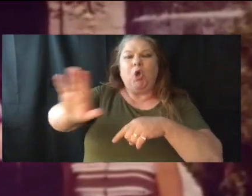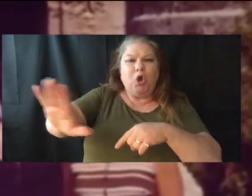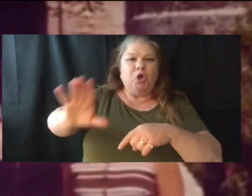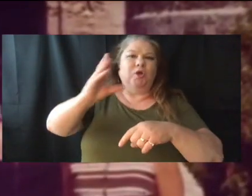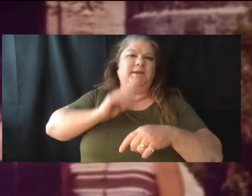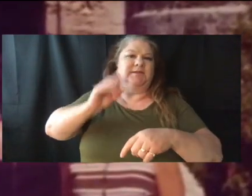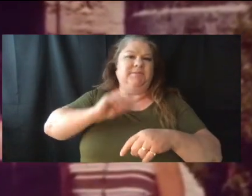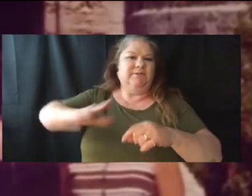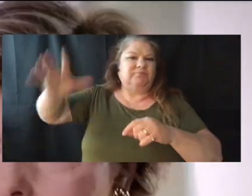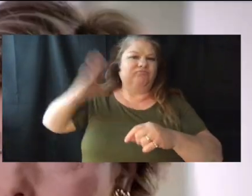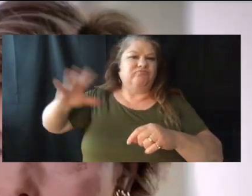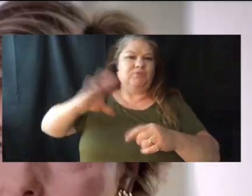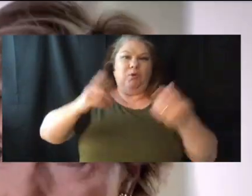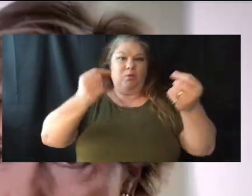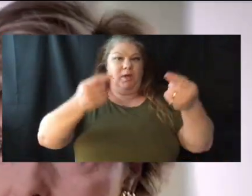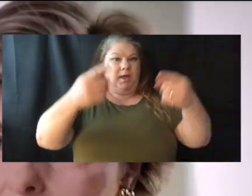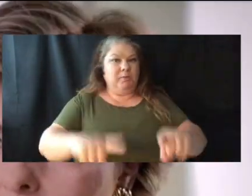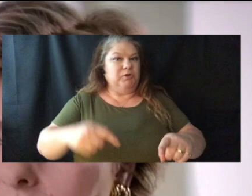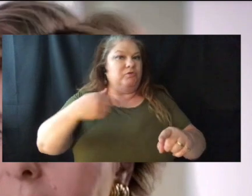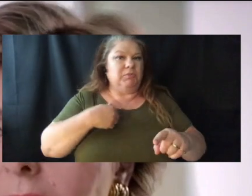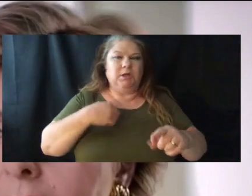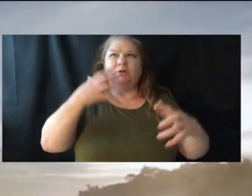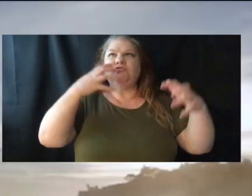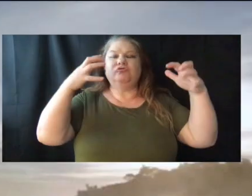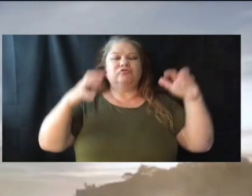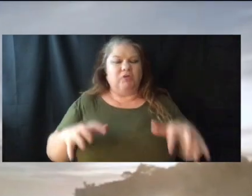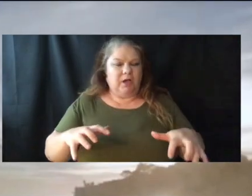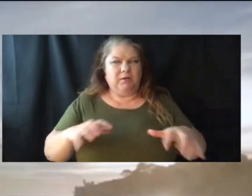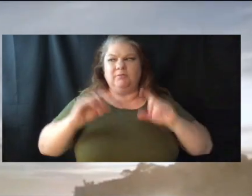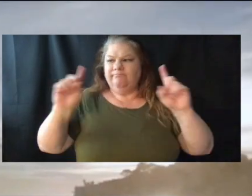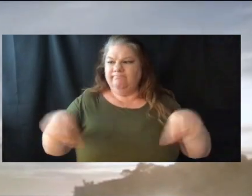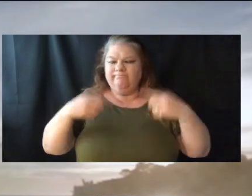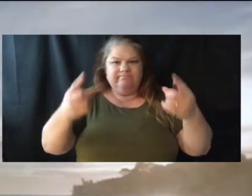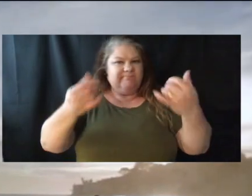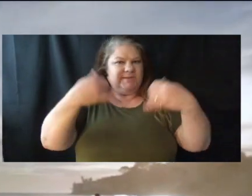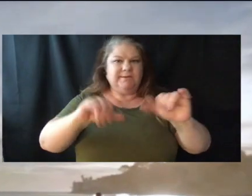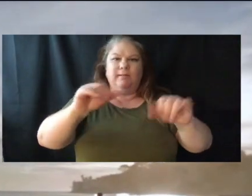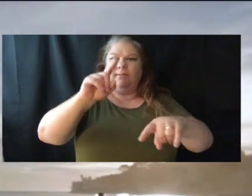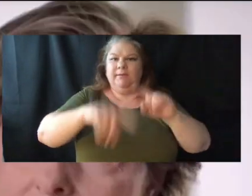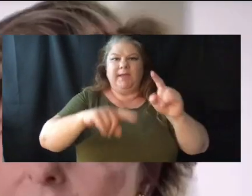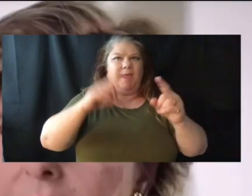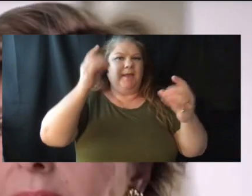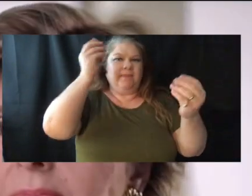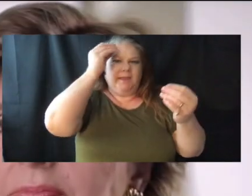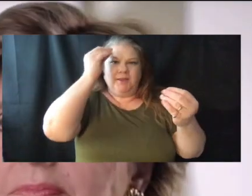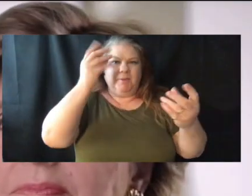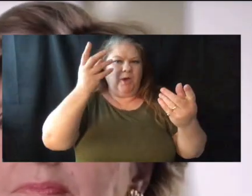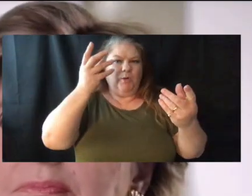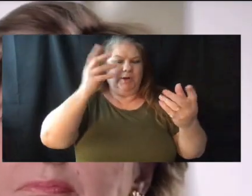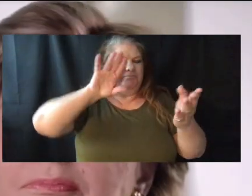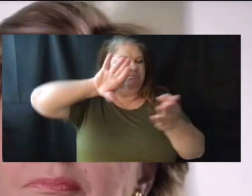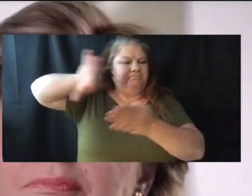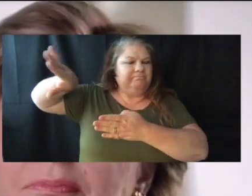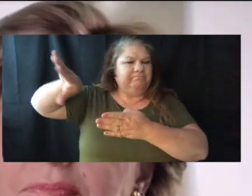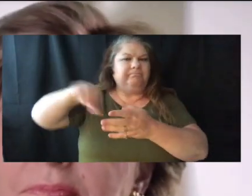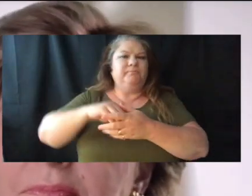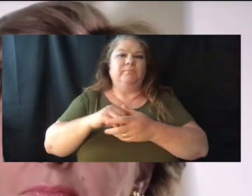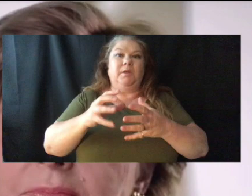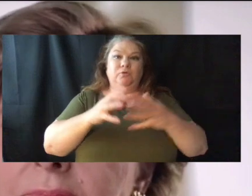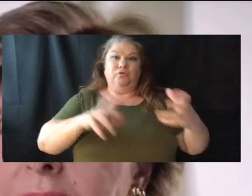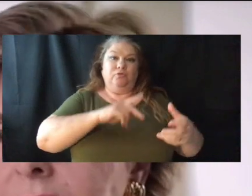herself. What happened to me was absolutely shocking. To this day, I can't even think about it. Is this getting too personal?